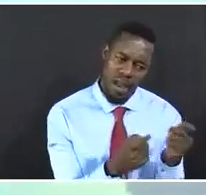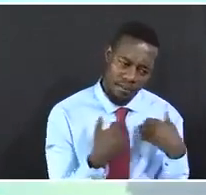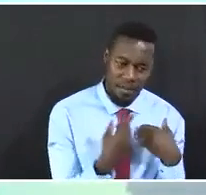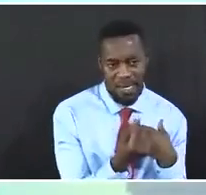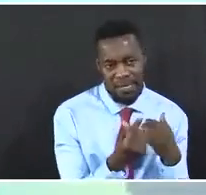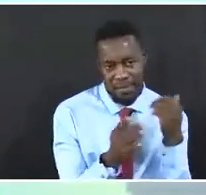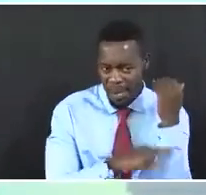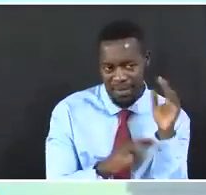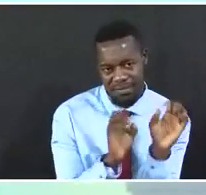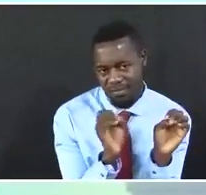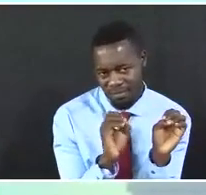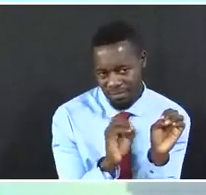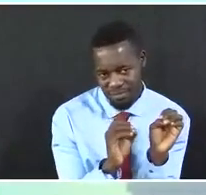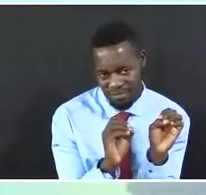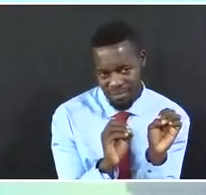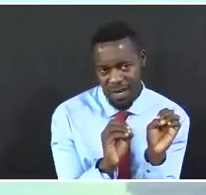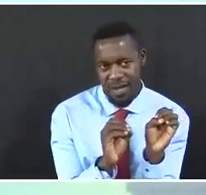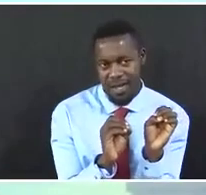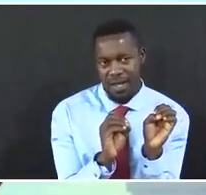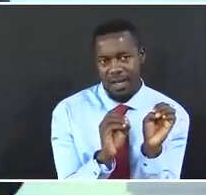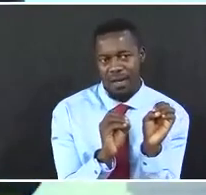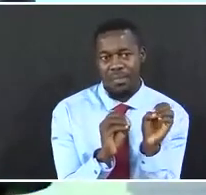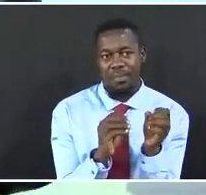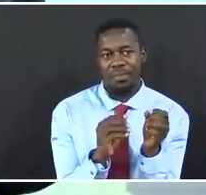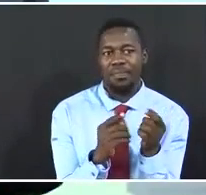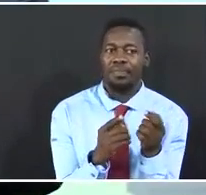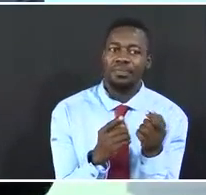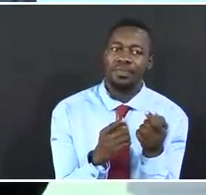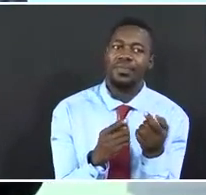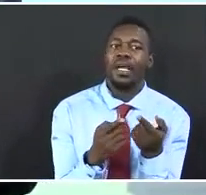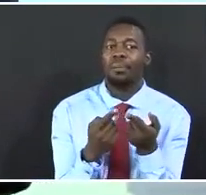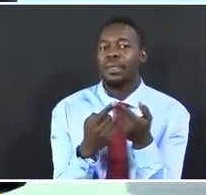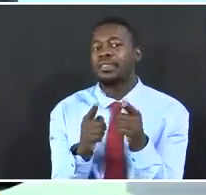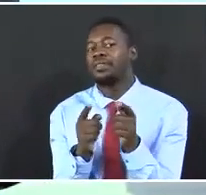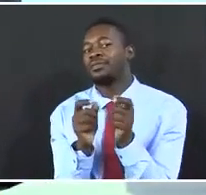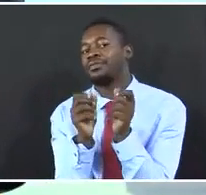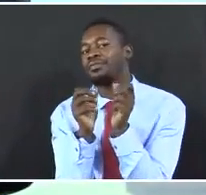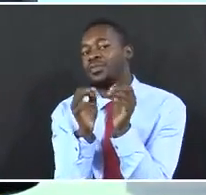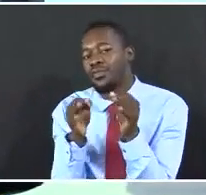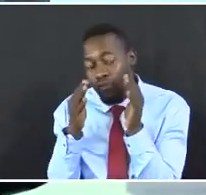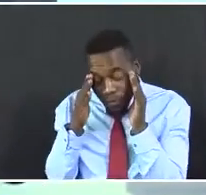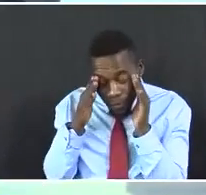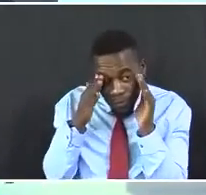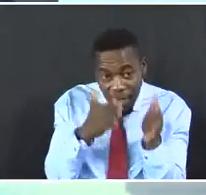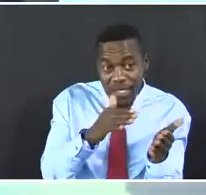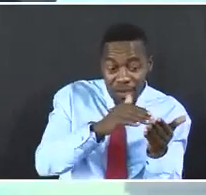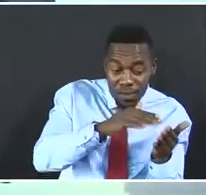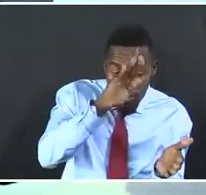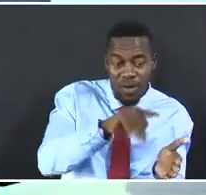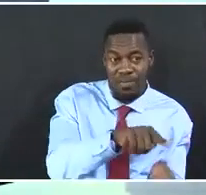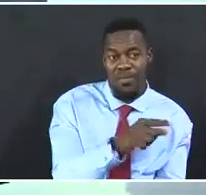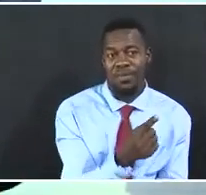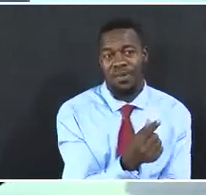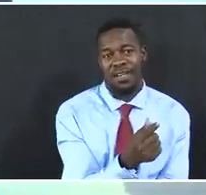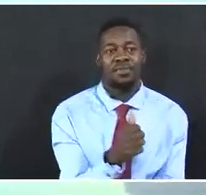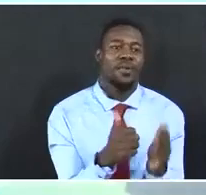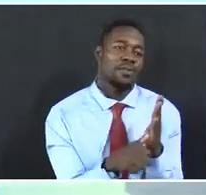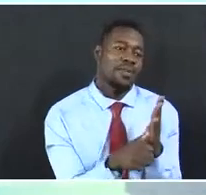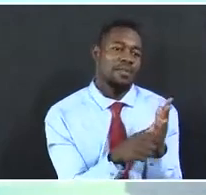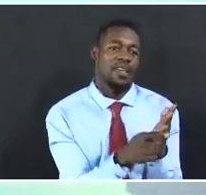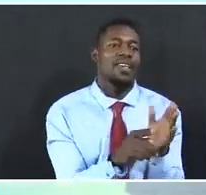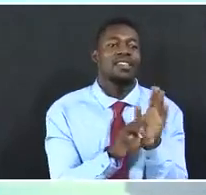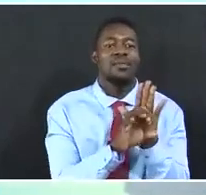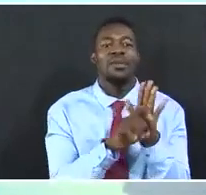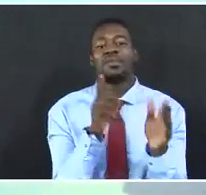your business, God is blessing you, and you are making that money, there's nothing wrong with that, okay? But let it not be something